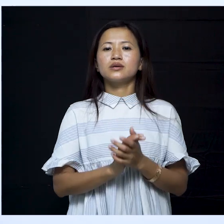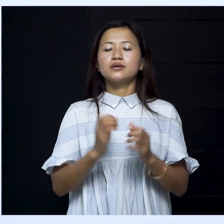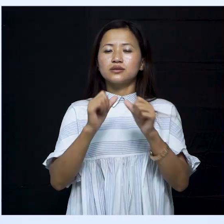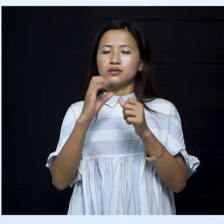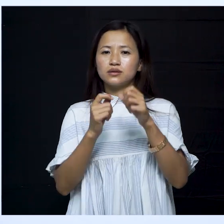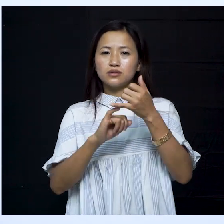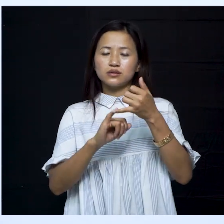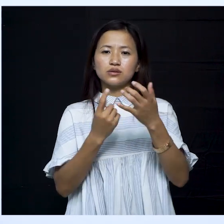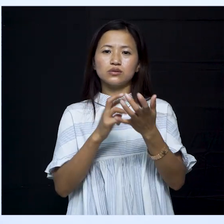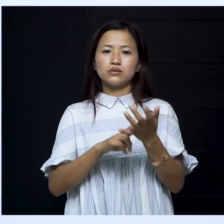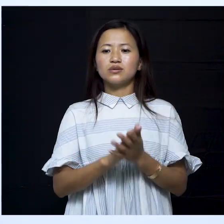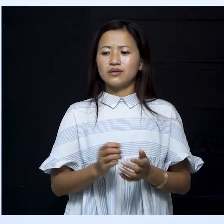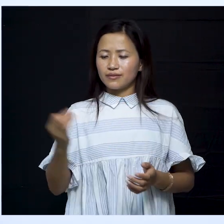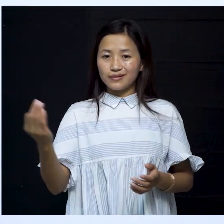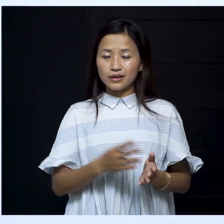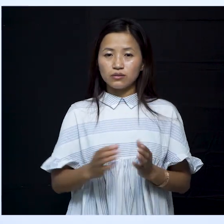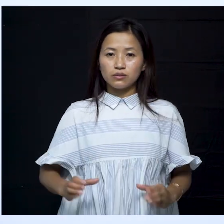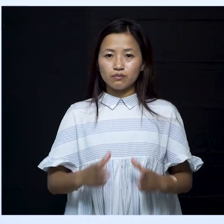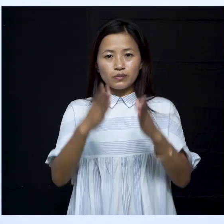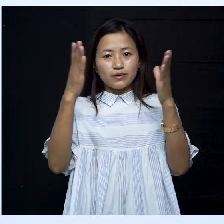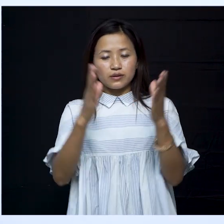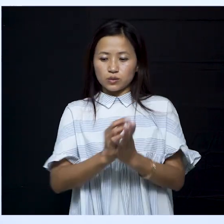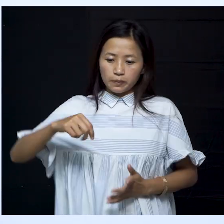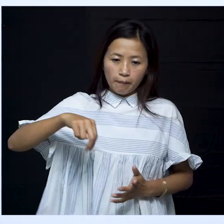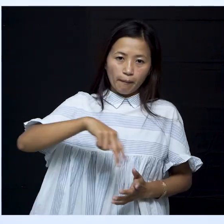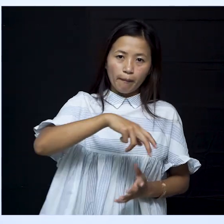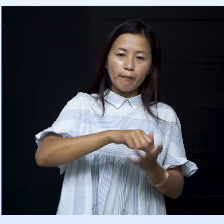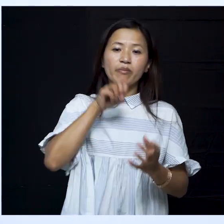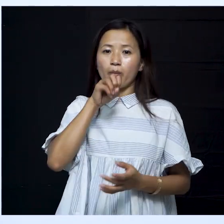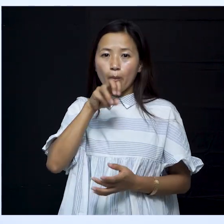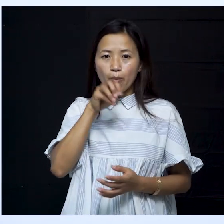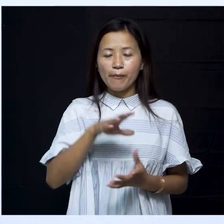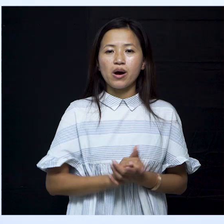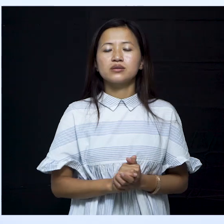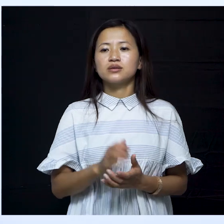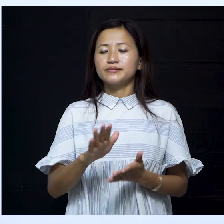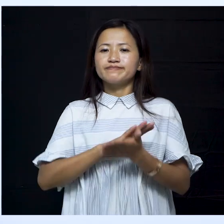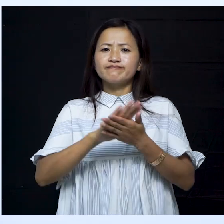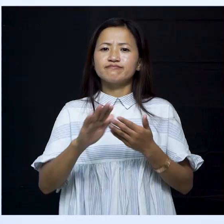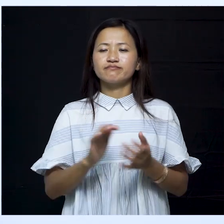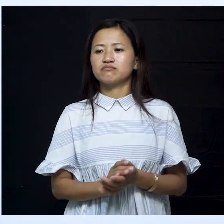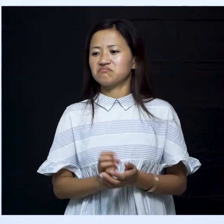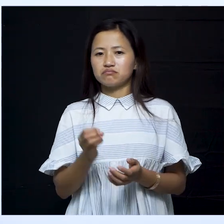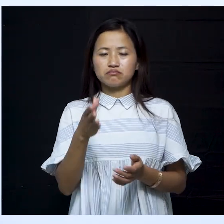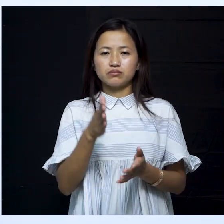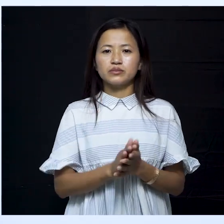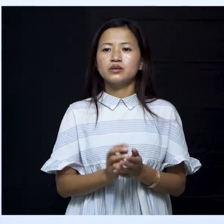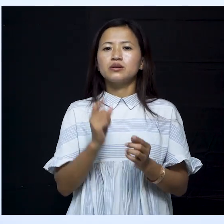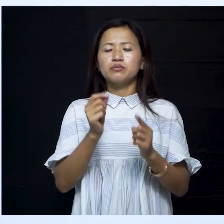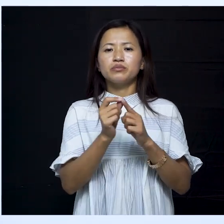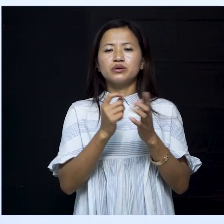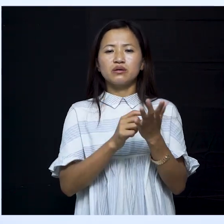seen in newly planted, don't walk. So these are again the things that he disapproved. Taking this notice word for word